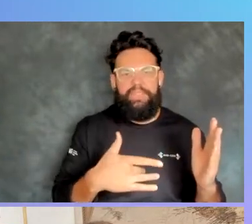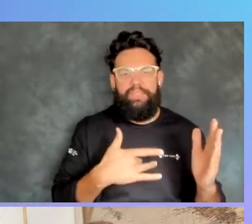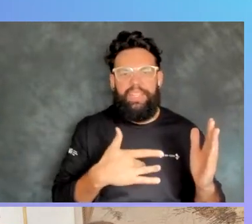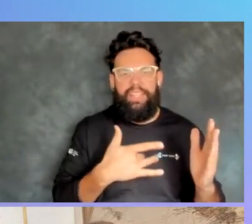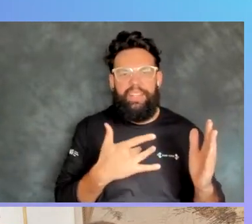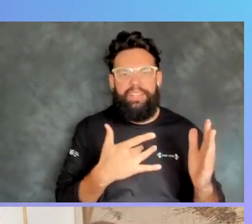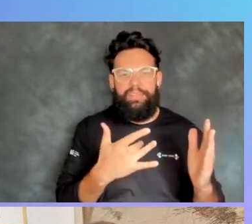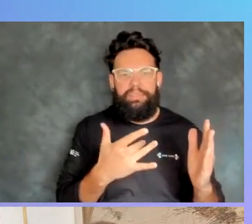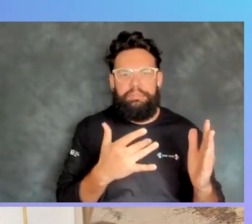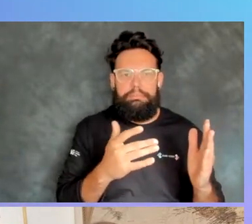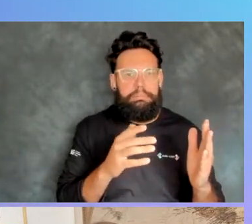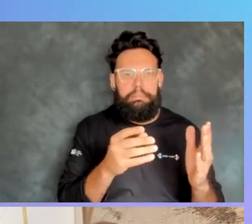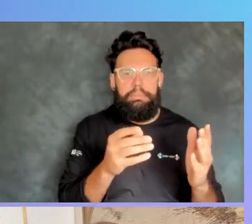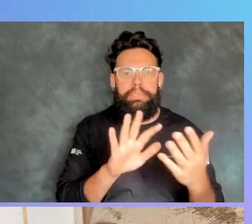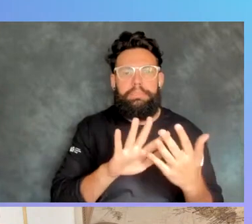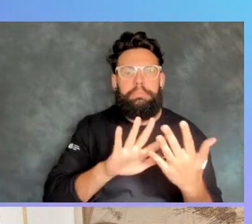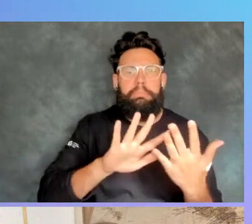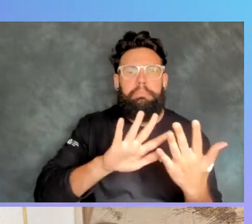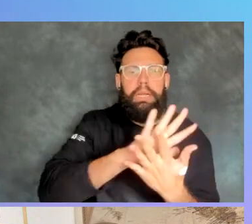LED